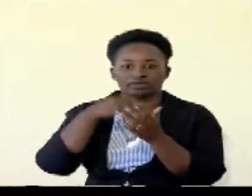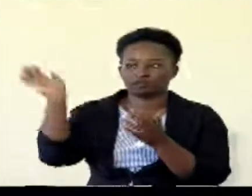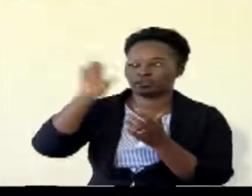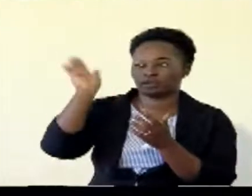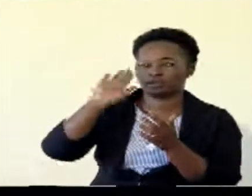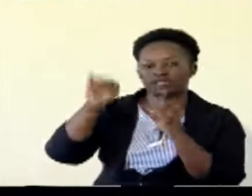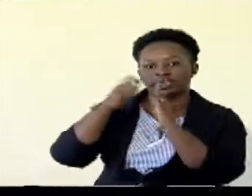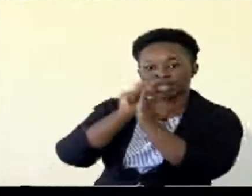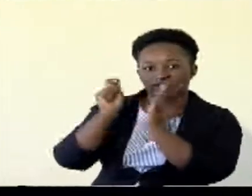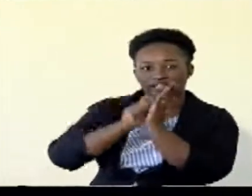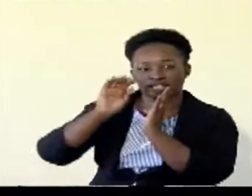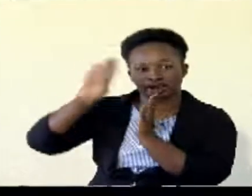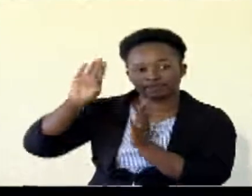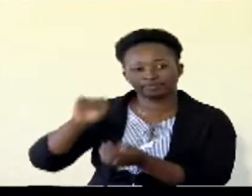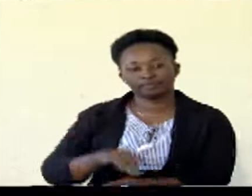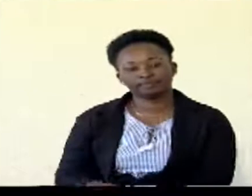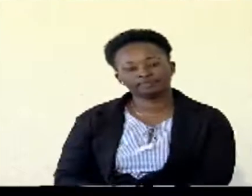going to write on the upper side.